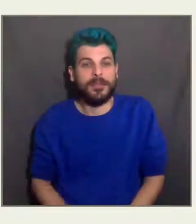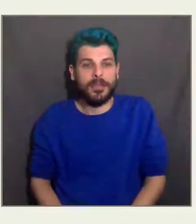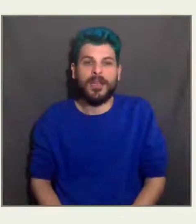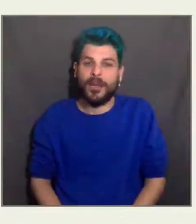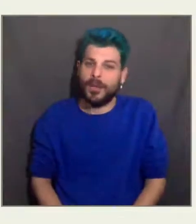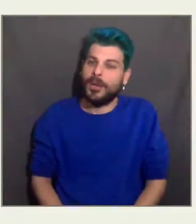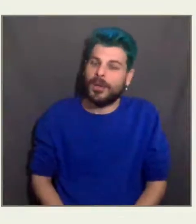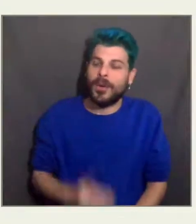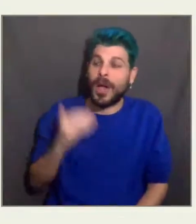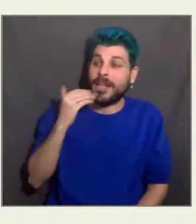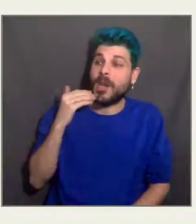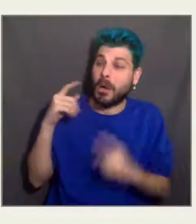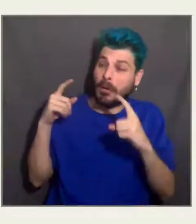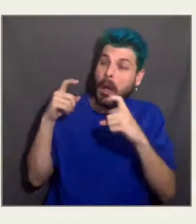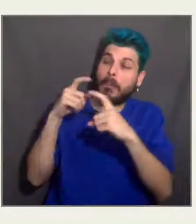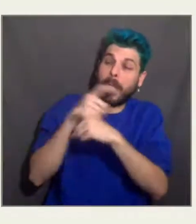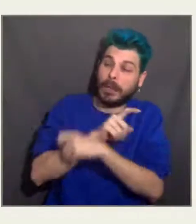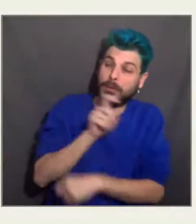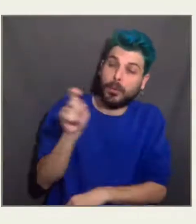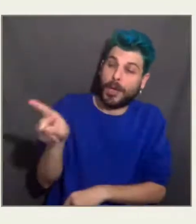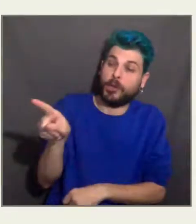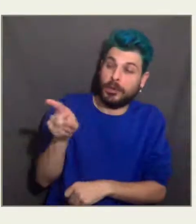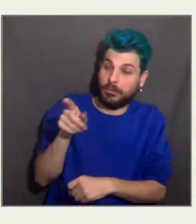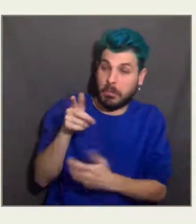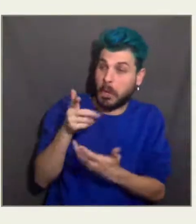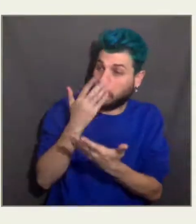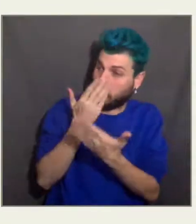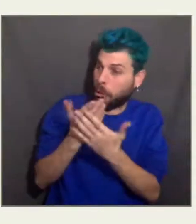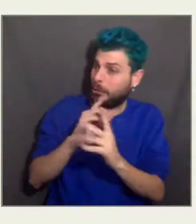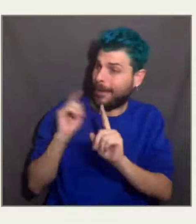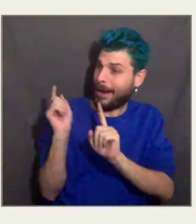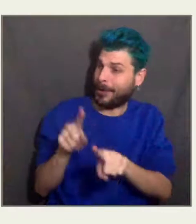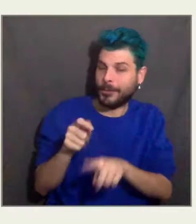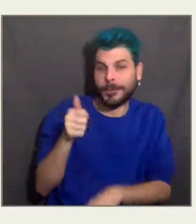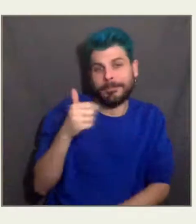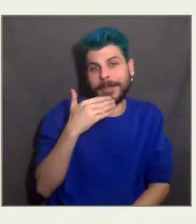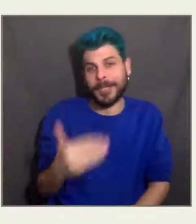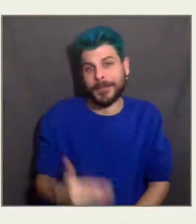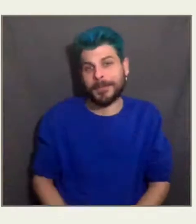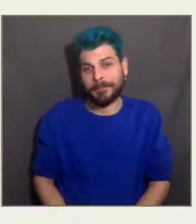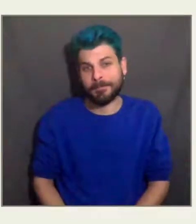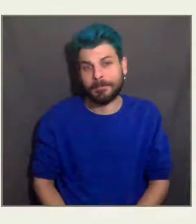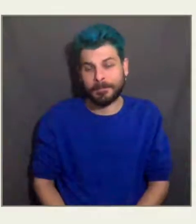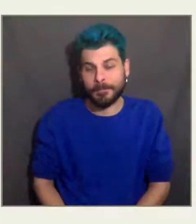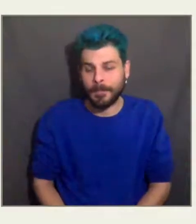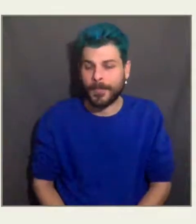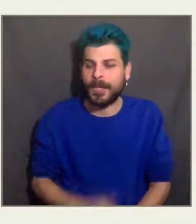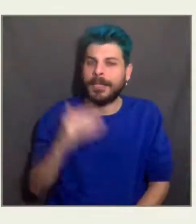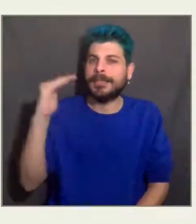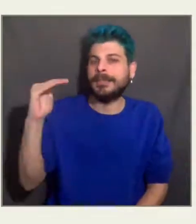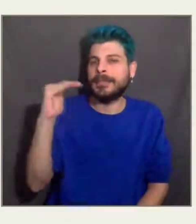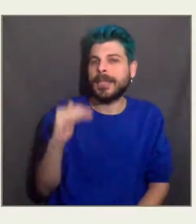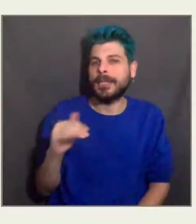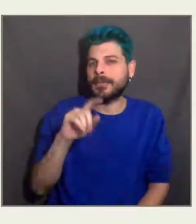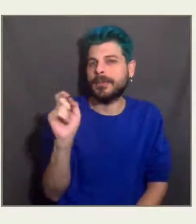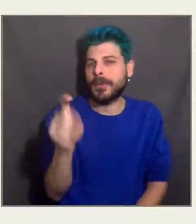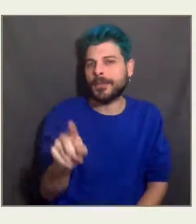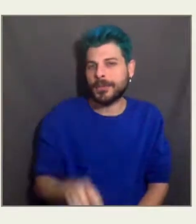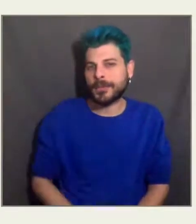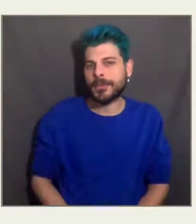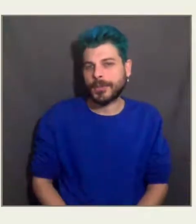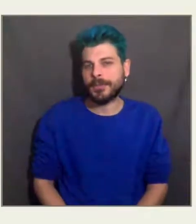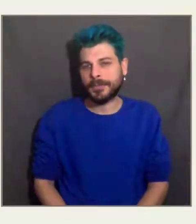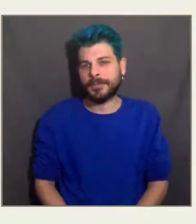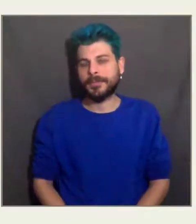complex question. It is very complex. It's not a one-size-fits-all answer. Next question is, when we acknowledge